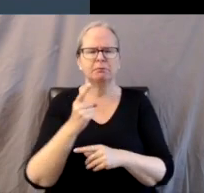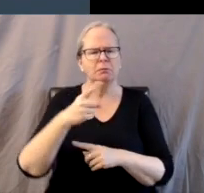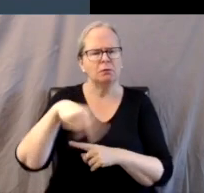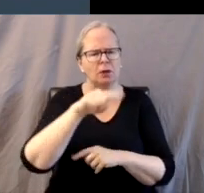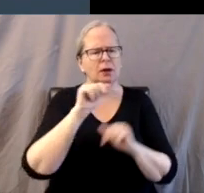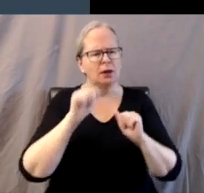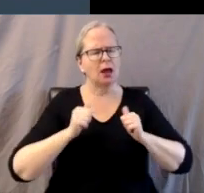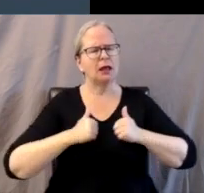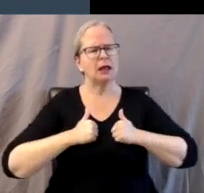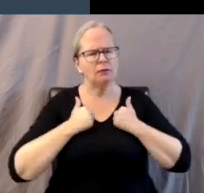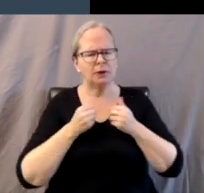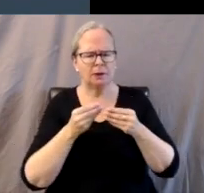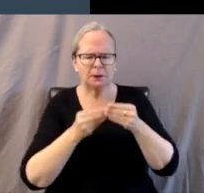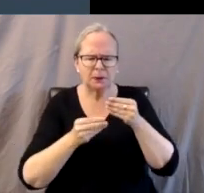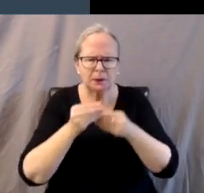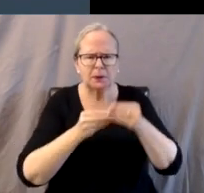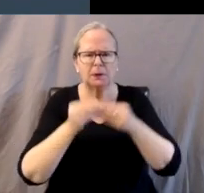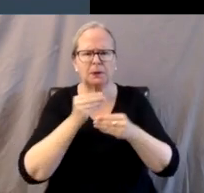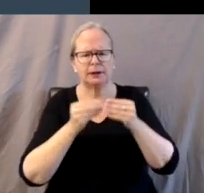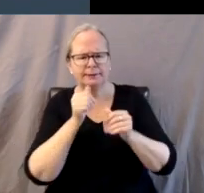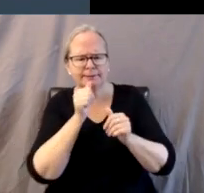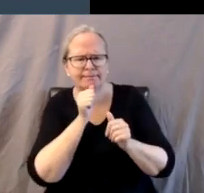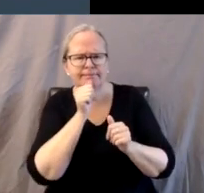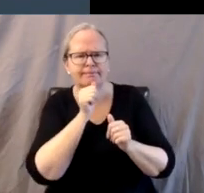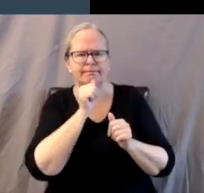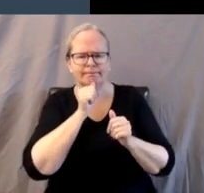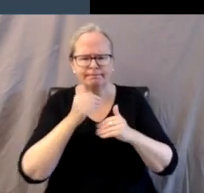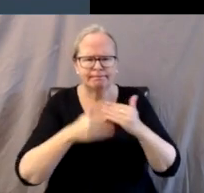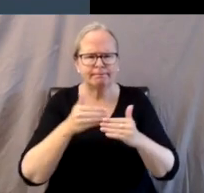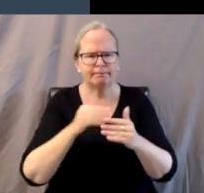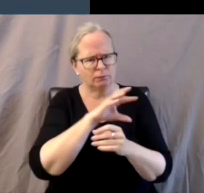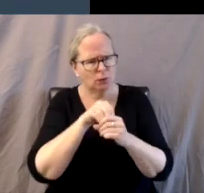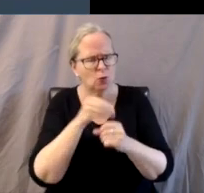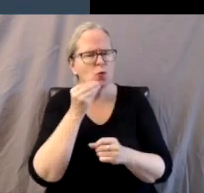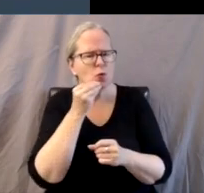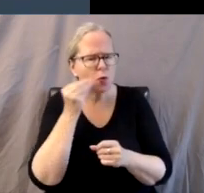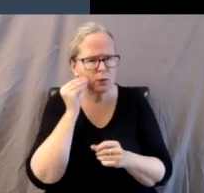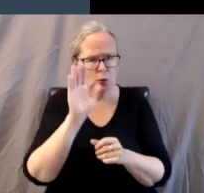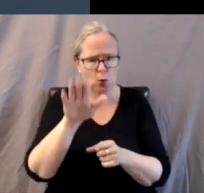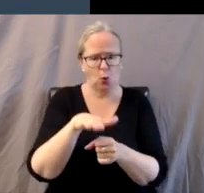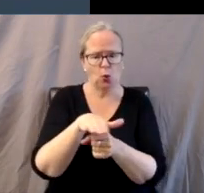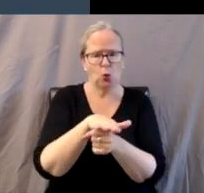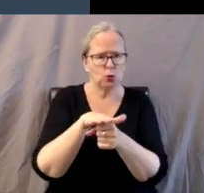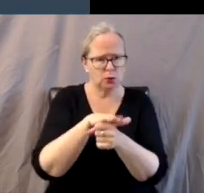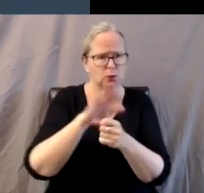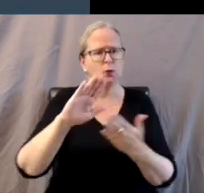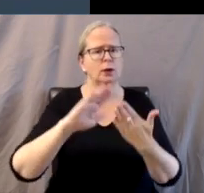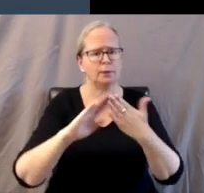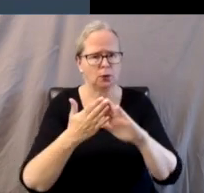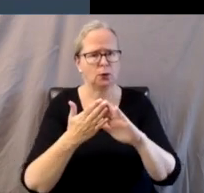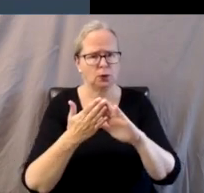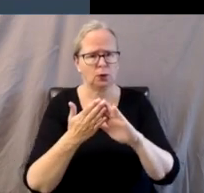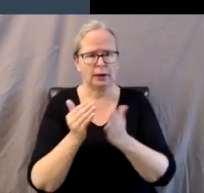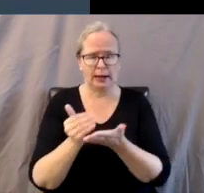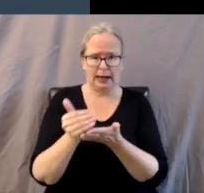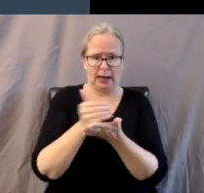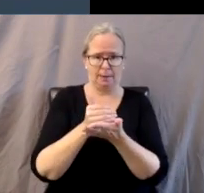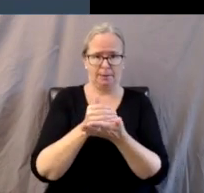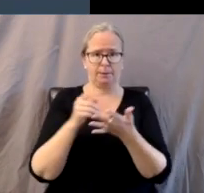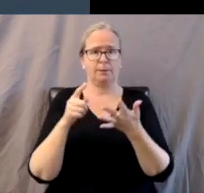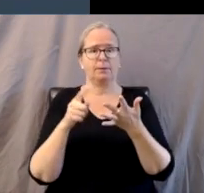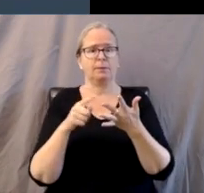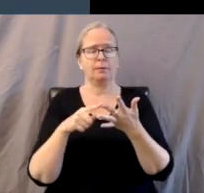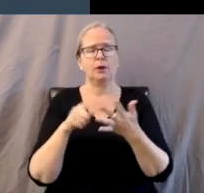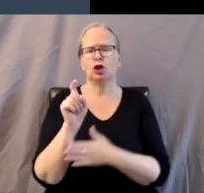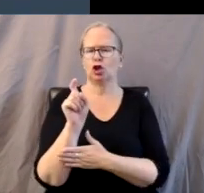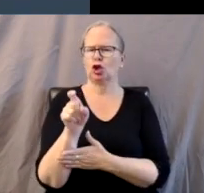participation in one's community. We want it to be individual and allow that entitlement and payment